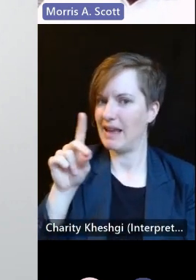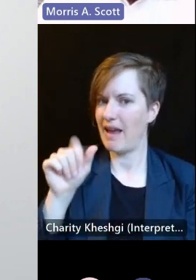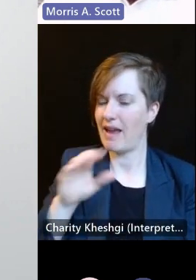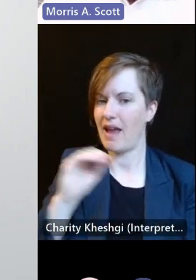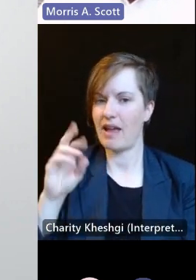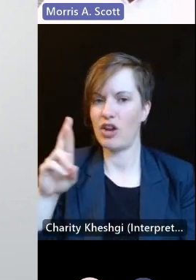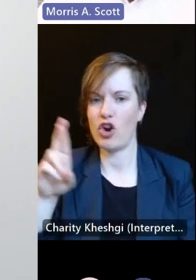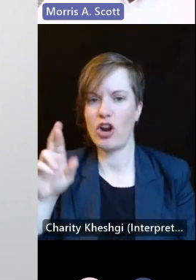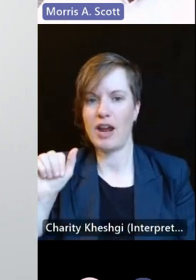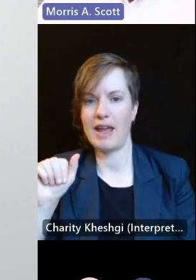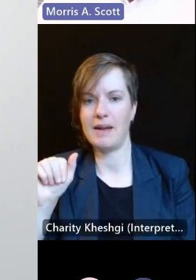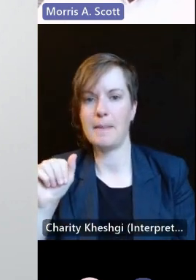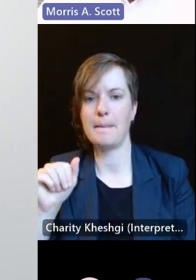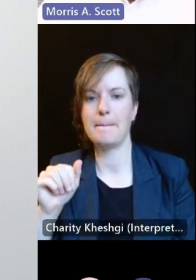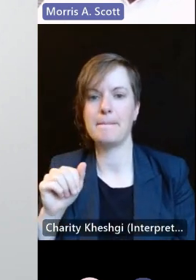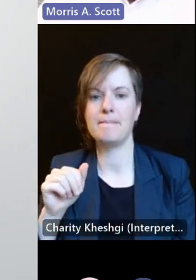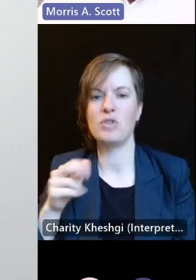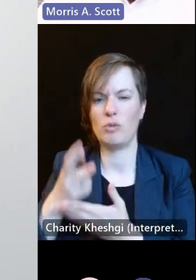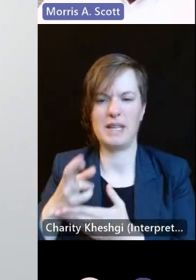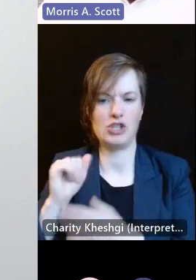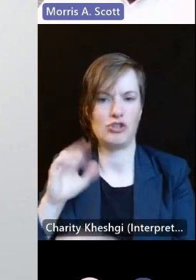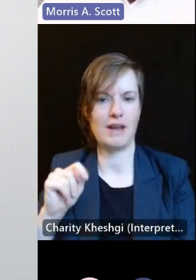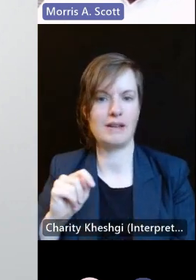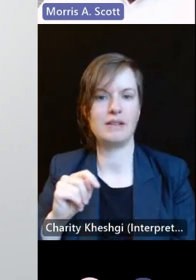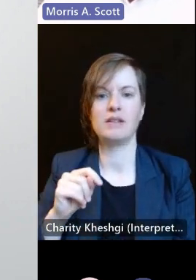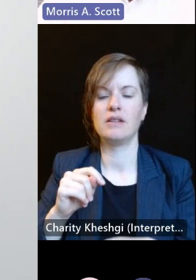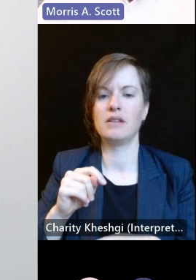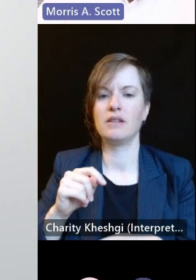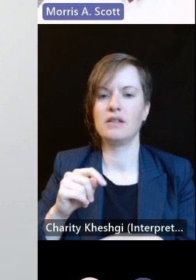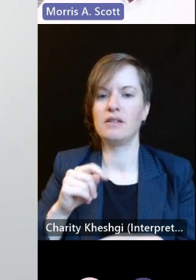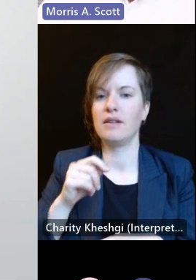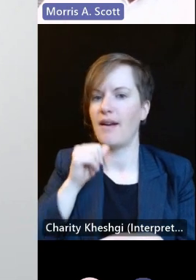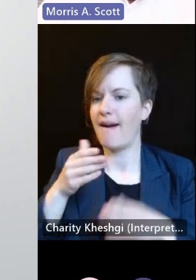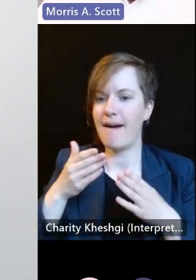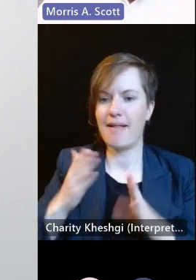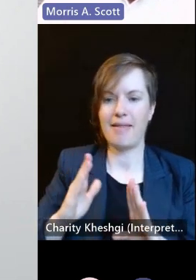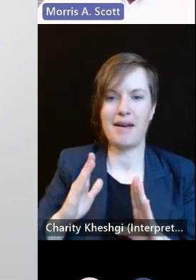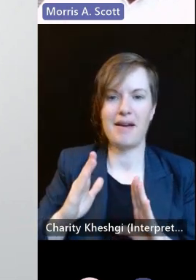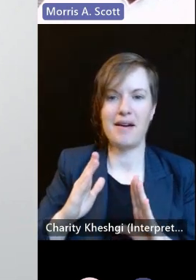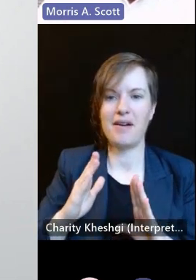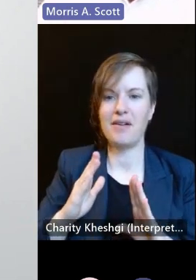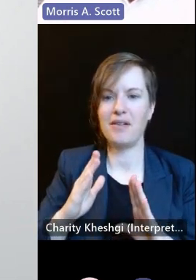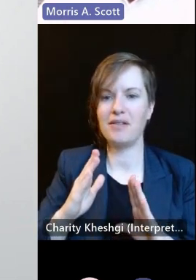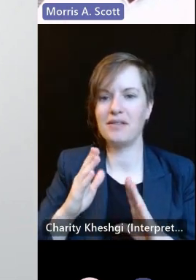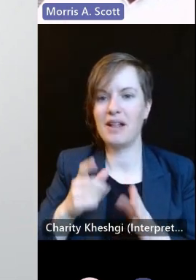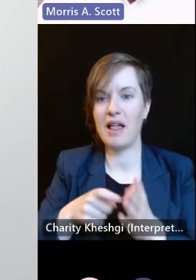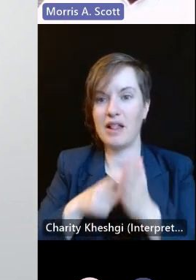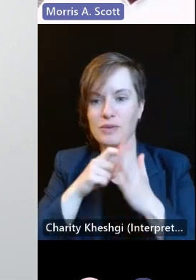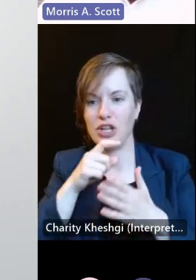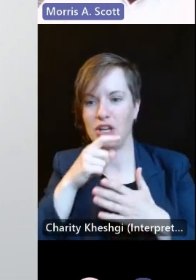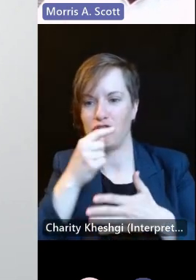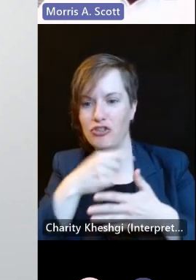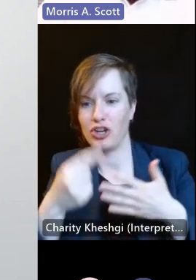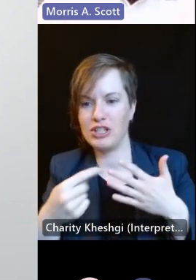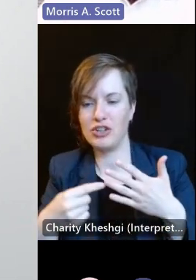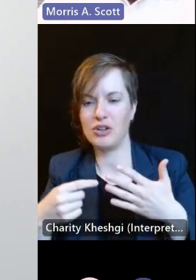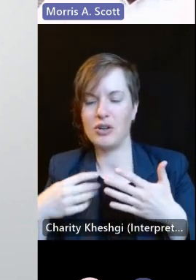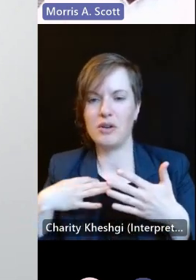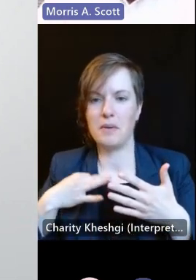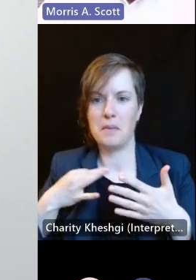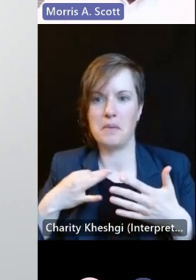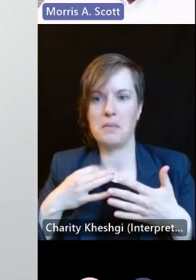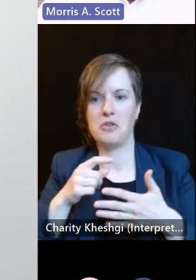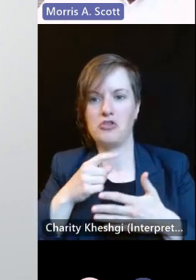eligibility criteria that screen out or tend to screen out people based upon